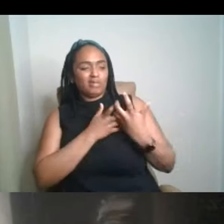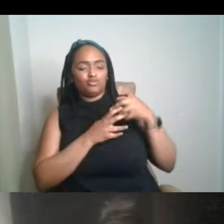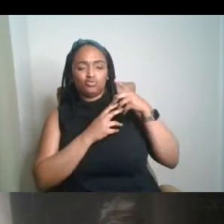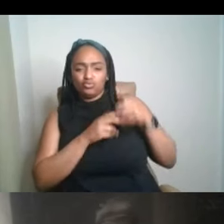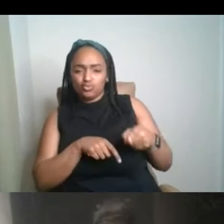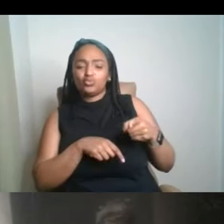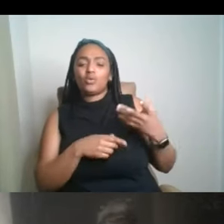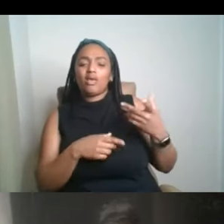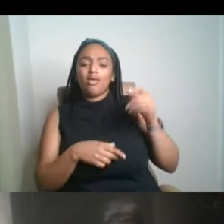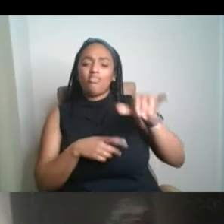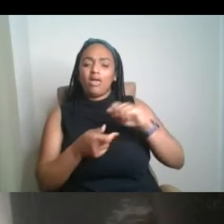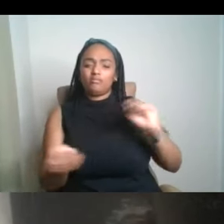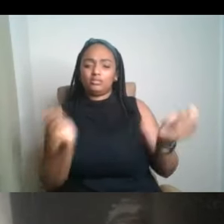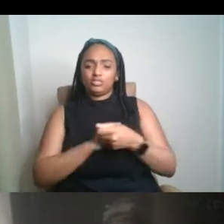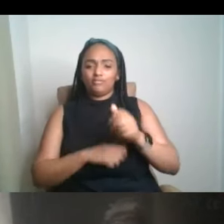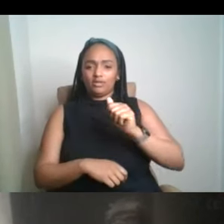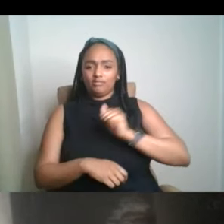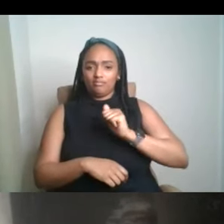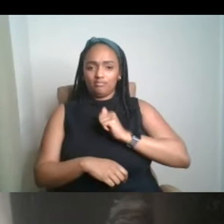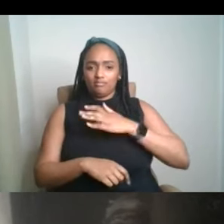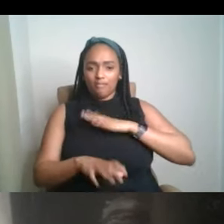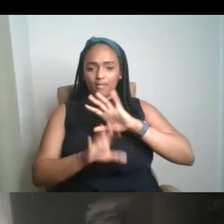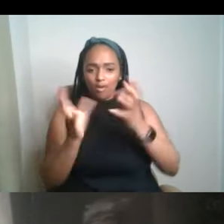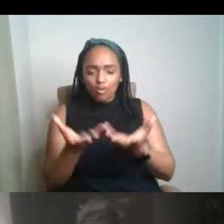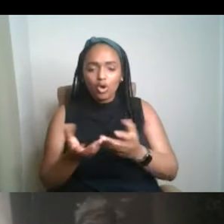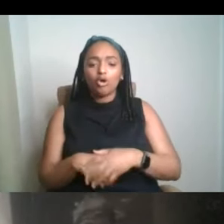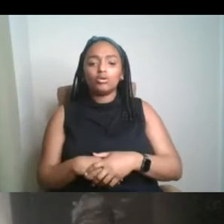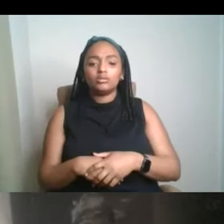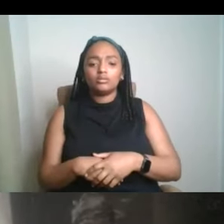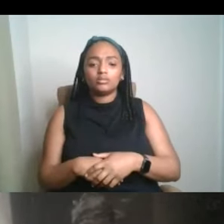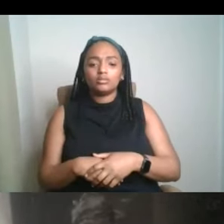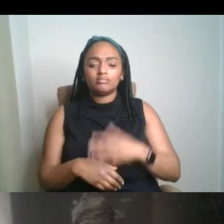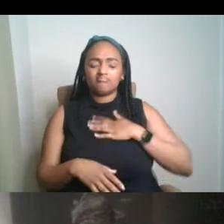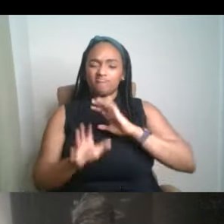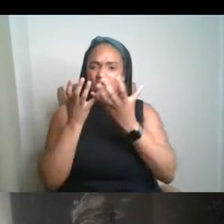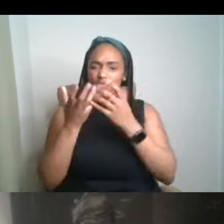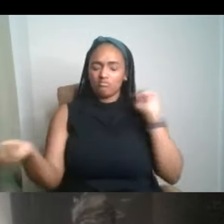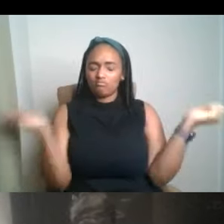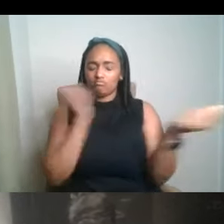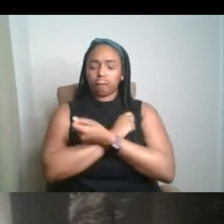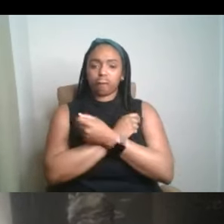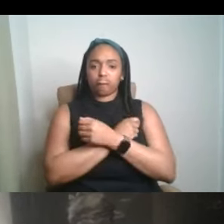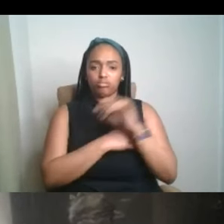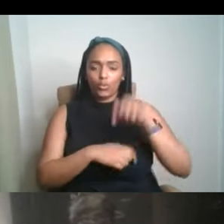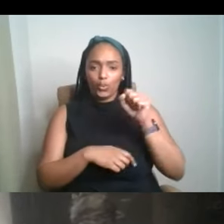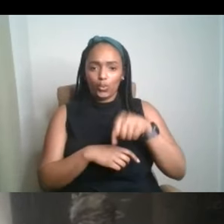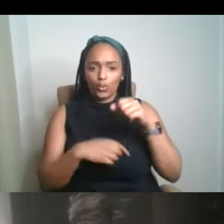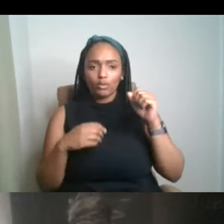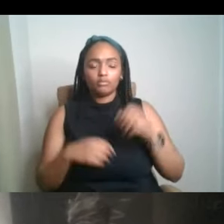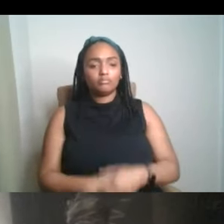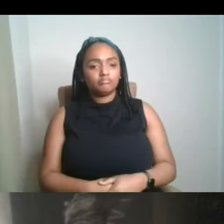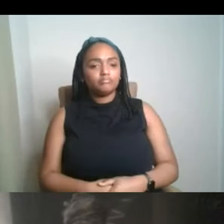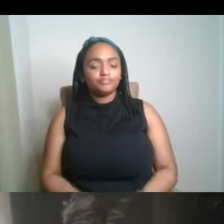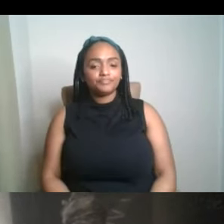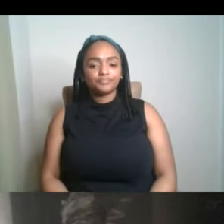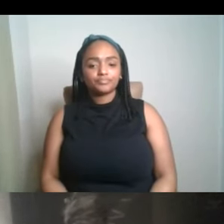that's what words am I using? That like shifted like my world for me. And, you know, there I also met